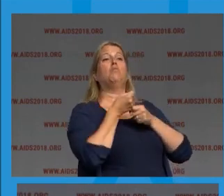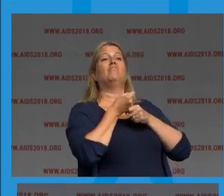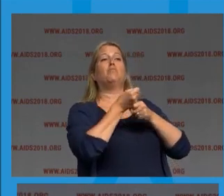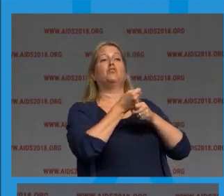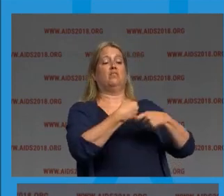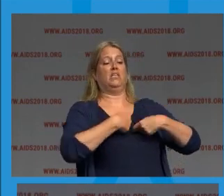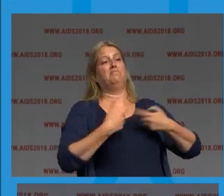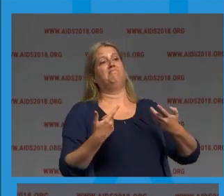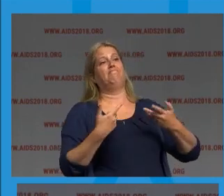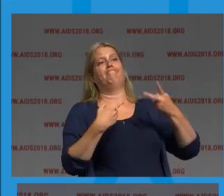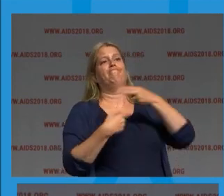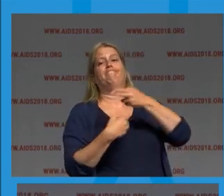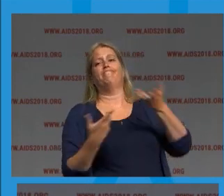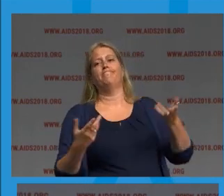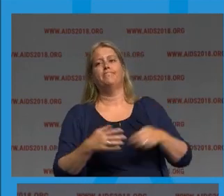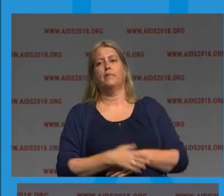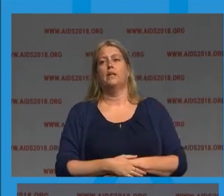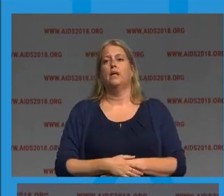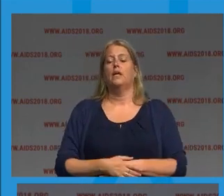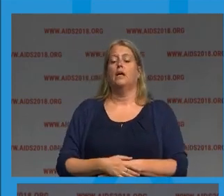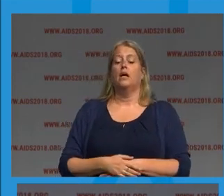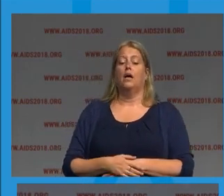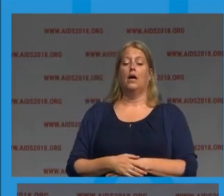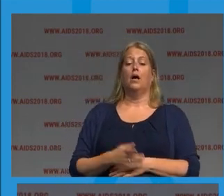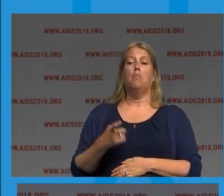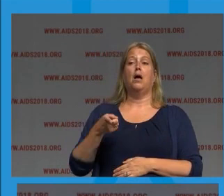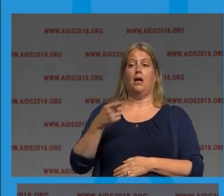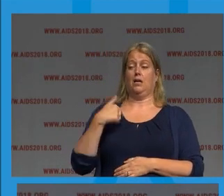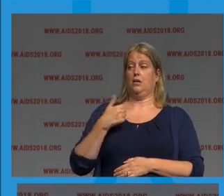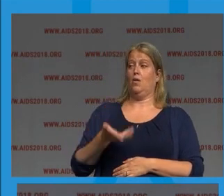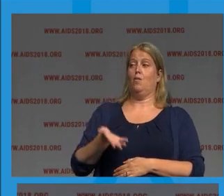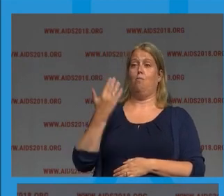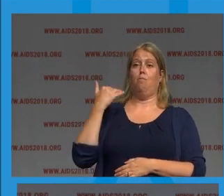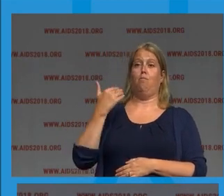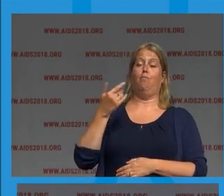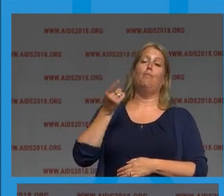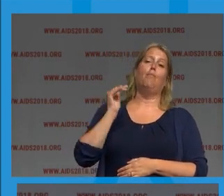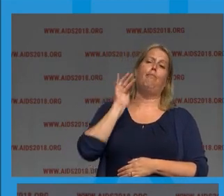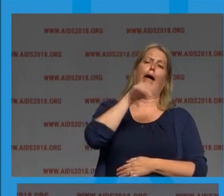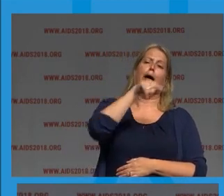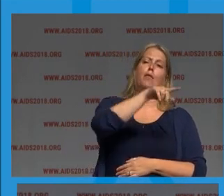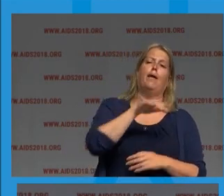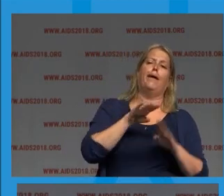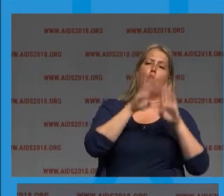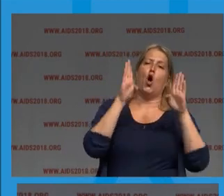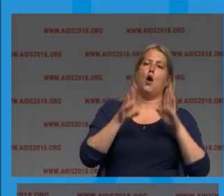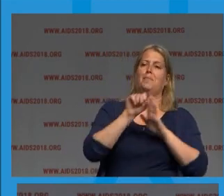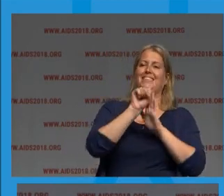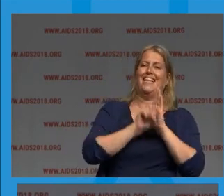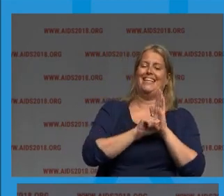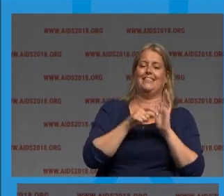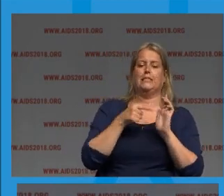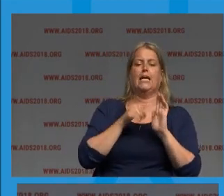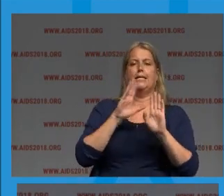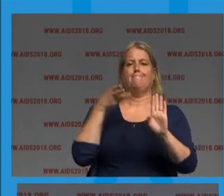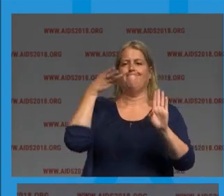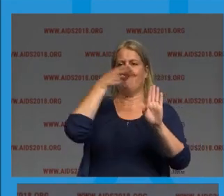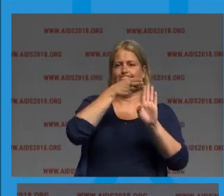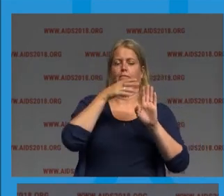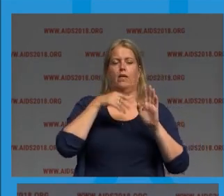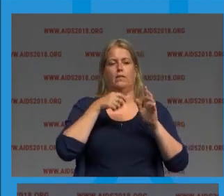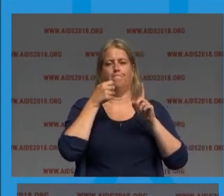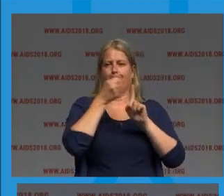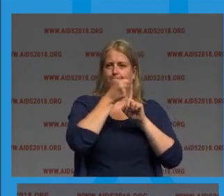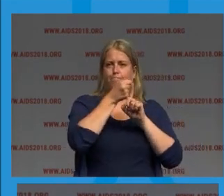bodies. But I've since, when I was back in my home state, I did make it a point to get my voting